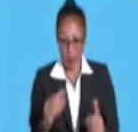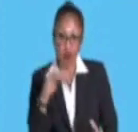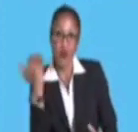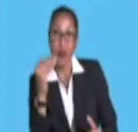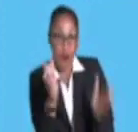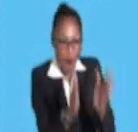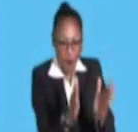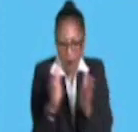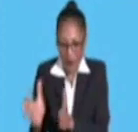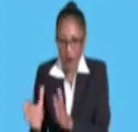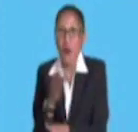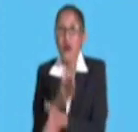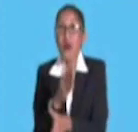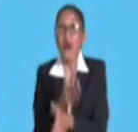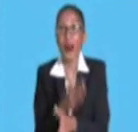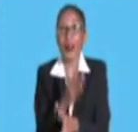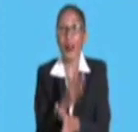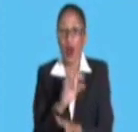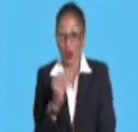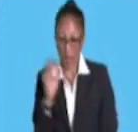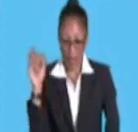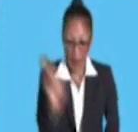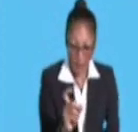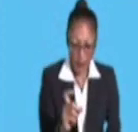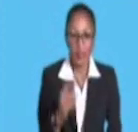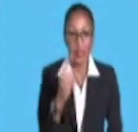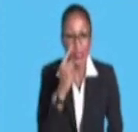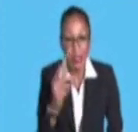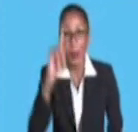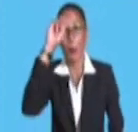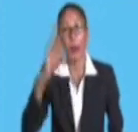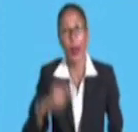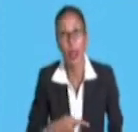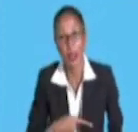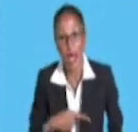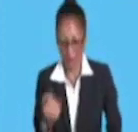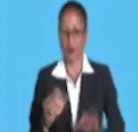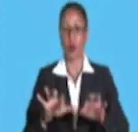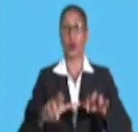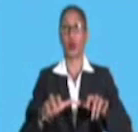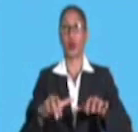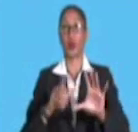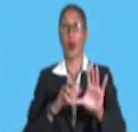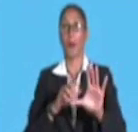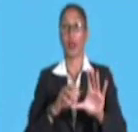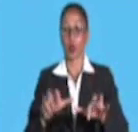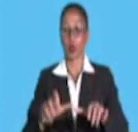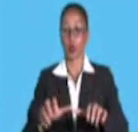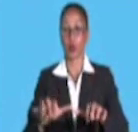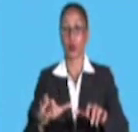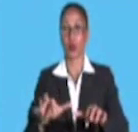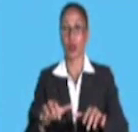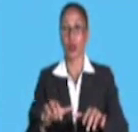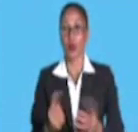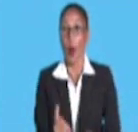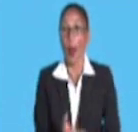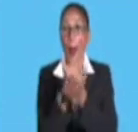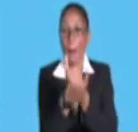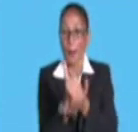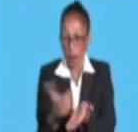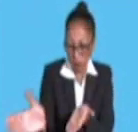as a workstation to tend to the sick, and will have access to a computer to assist in the collation of